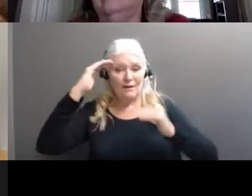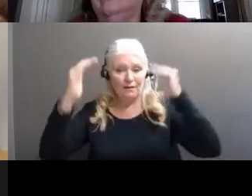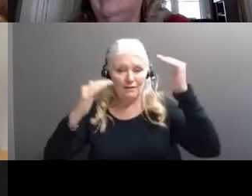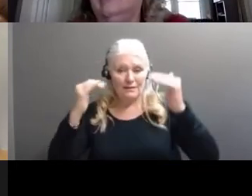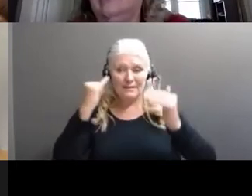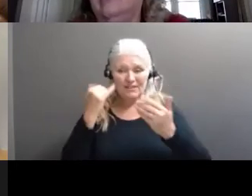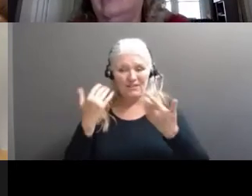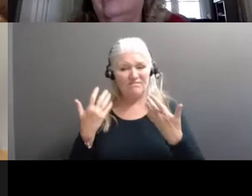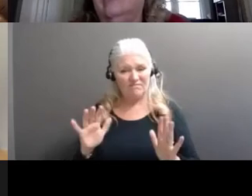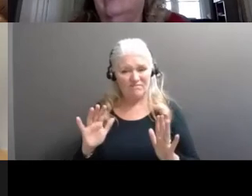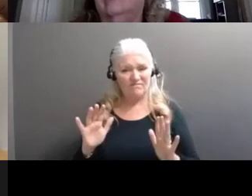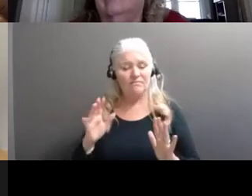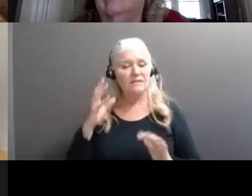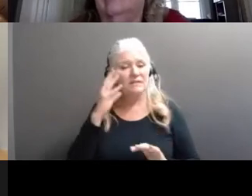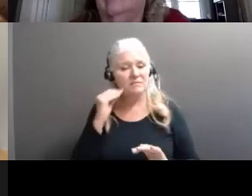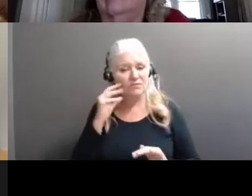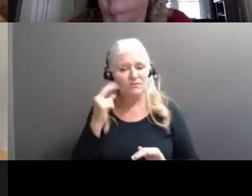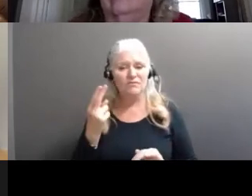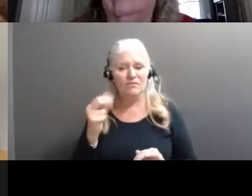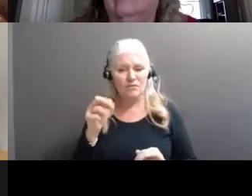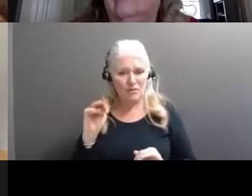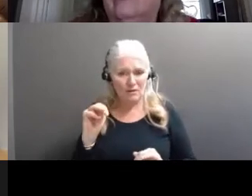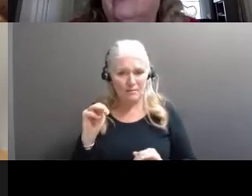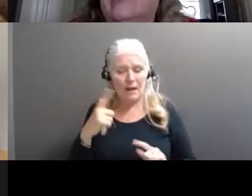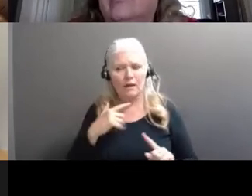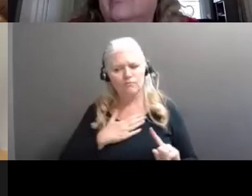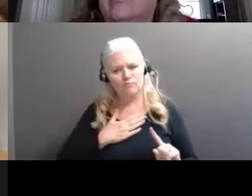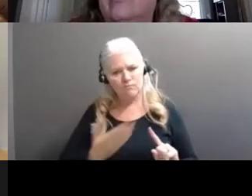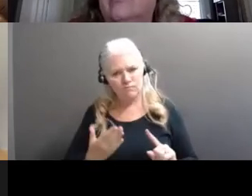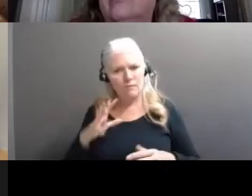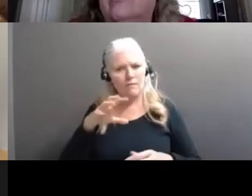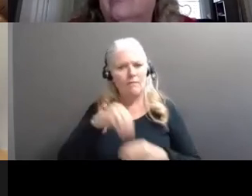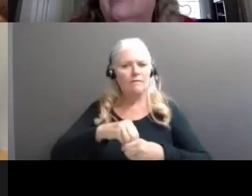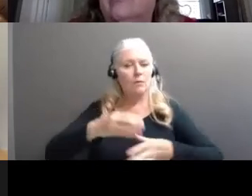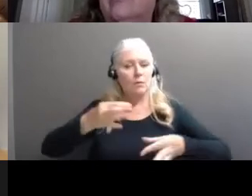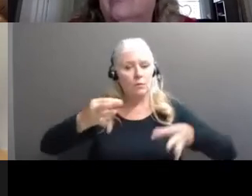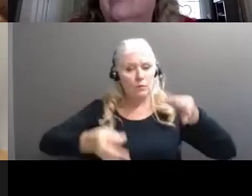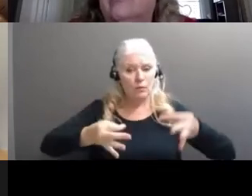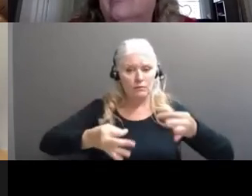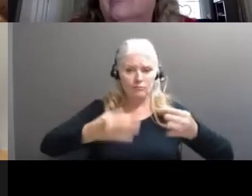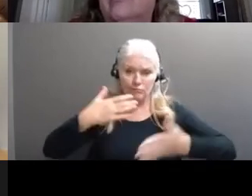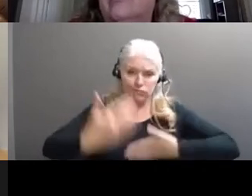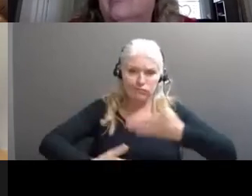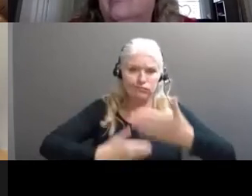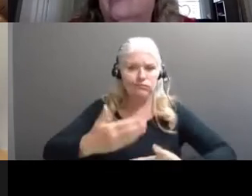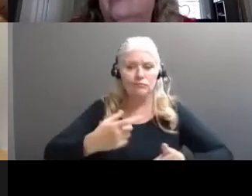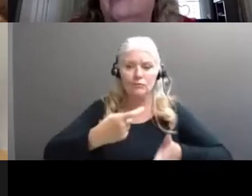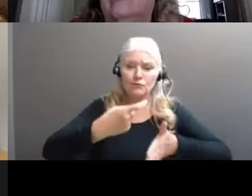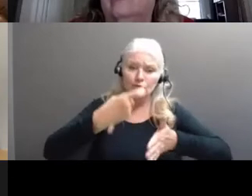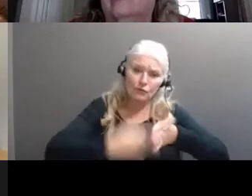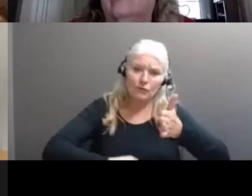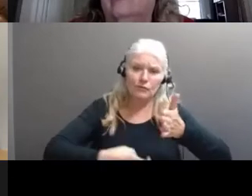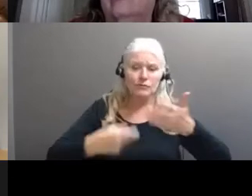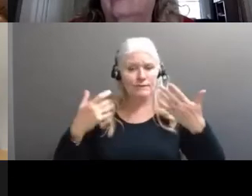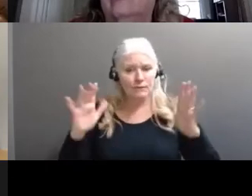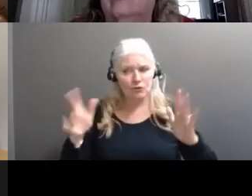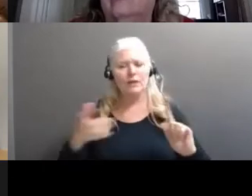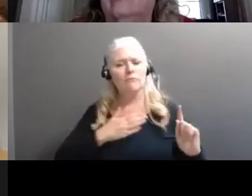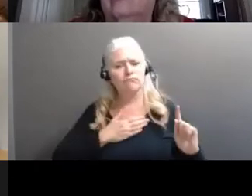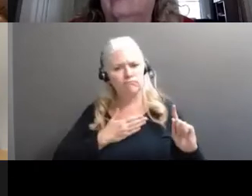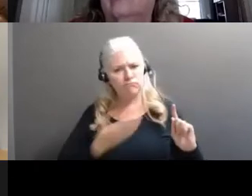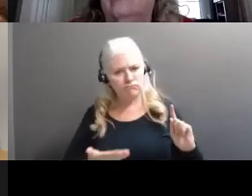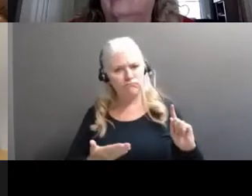to be part of a criminal process, right? Or where there have been charges laid and they're willing to